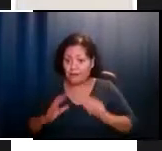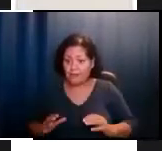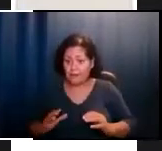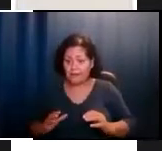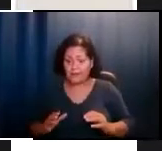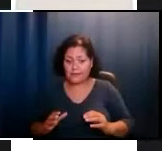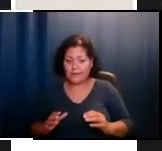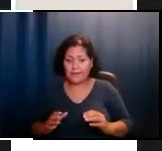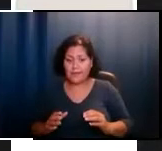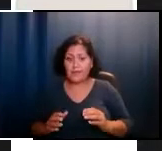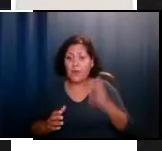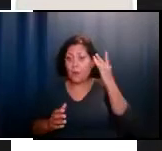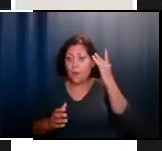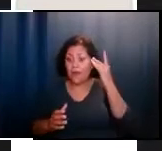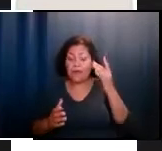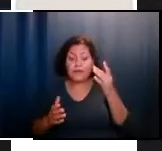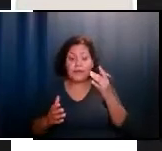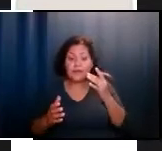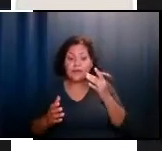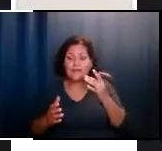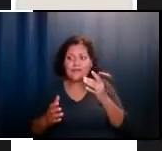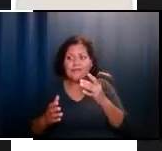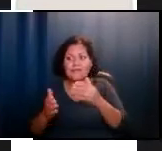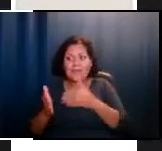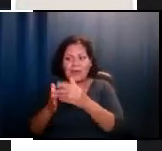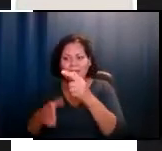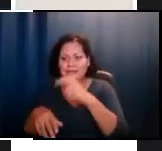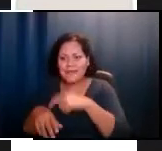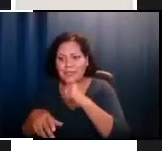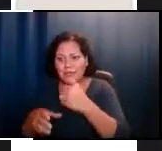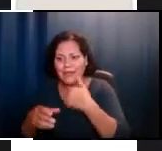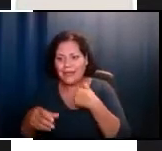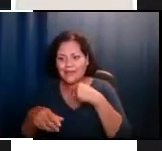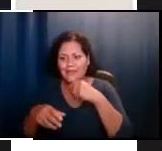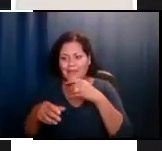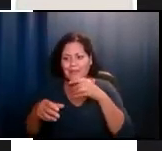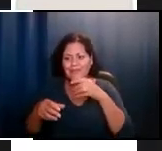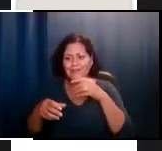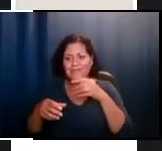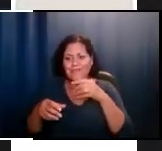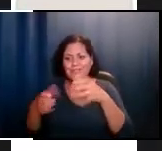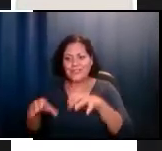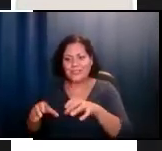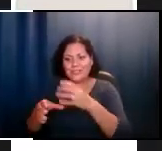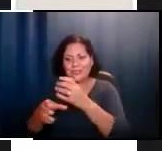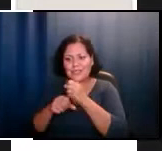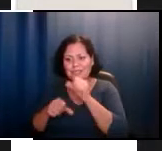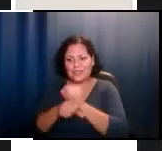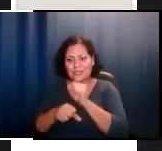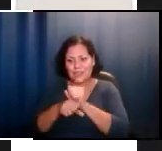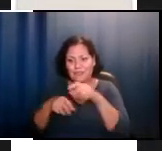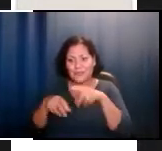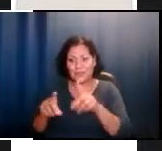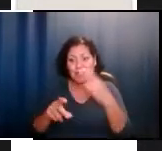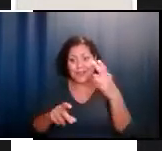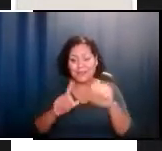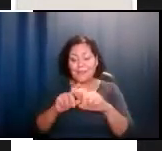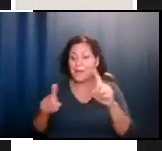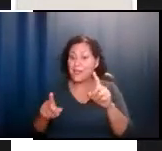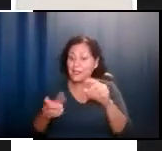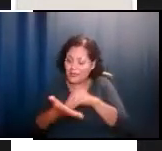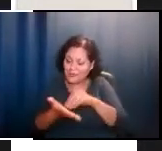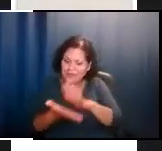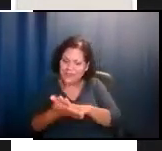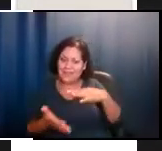they oftentimes don't have an opportunity to get a job while they're in high school. But volunteering, we can put that. We'll have